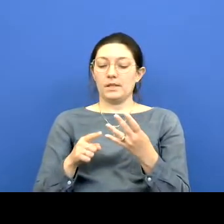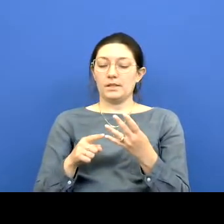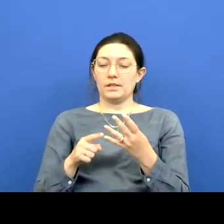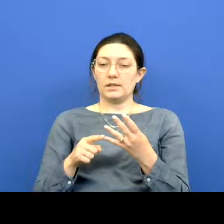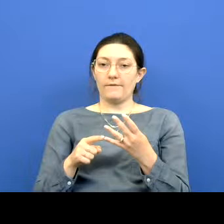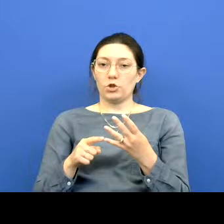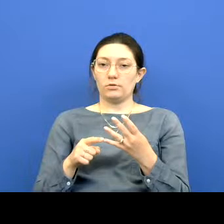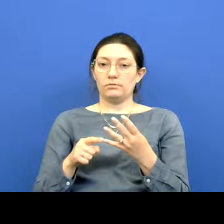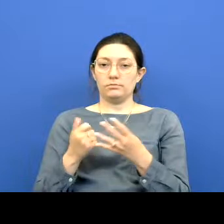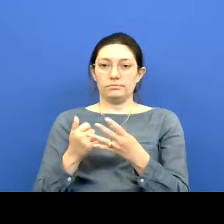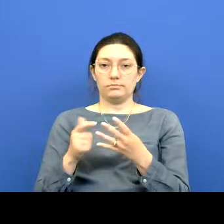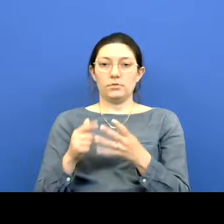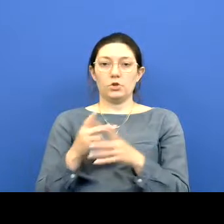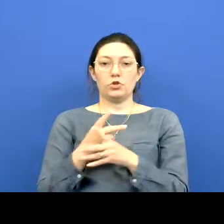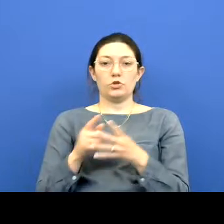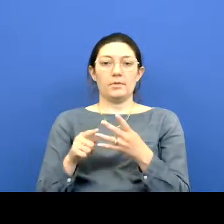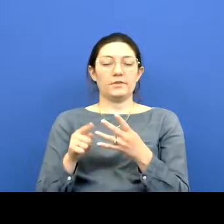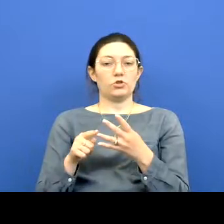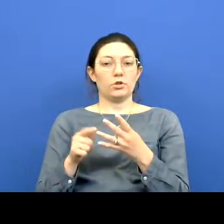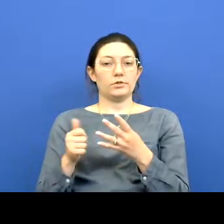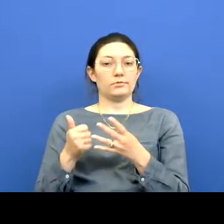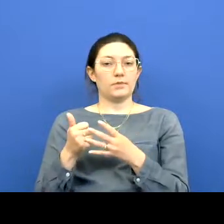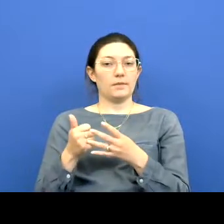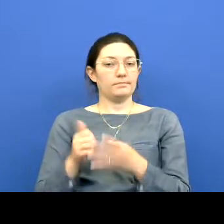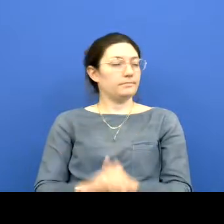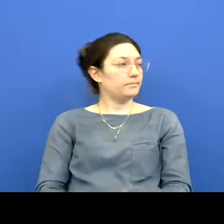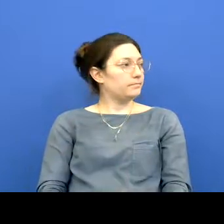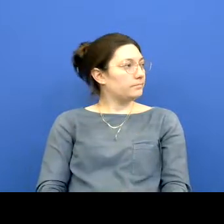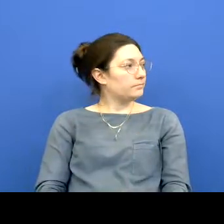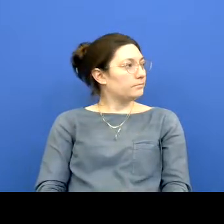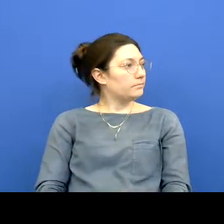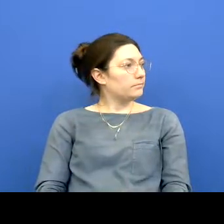Councilmember Stafford, Aye. Supervisor Schultz. Aye.